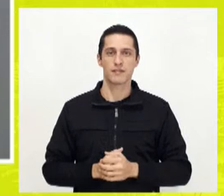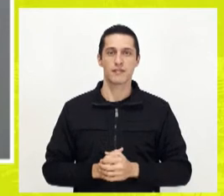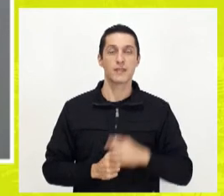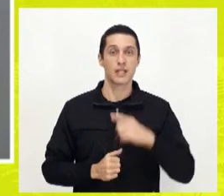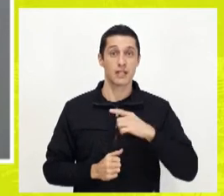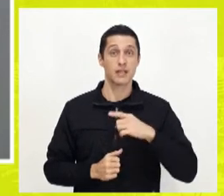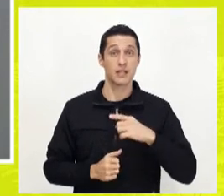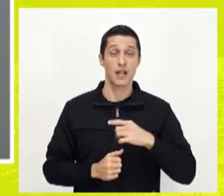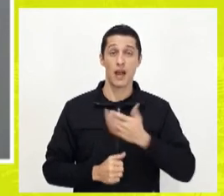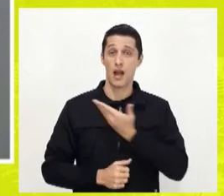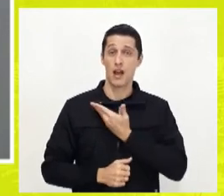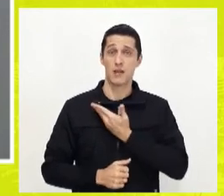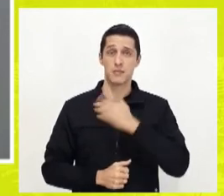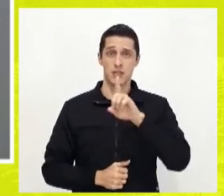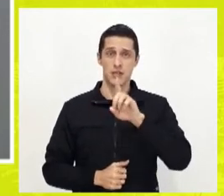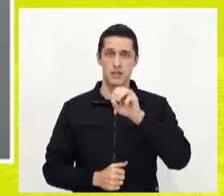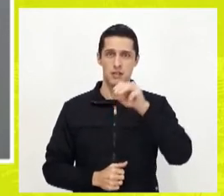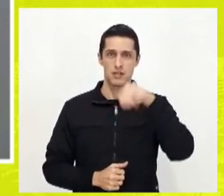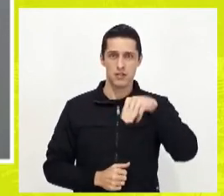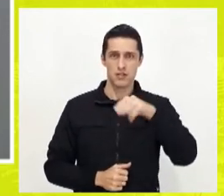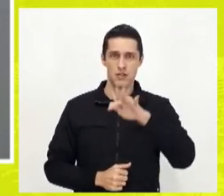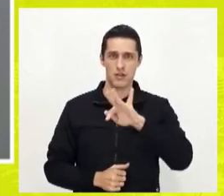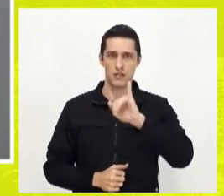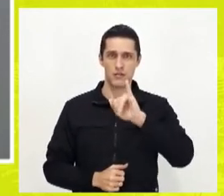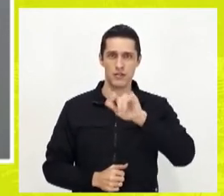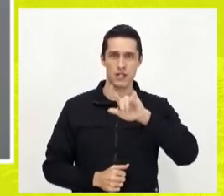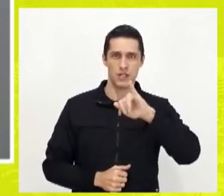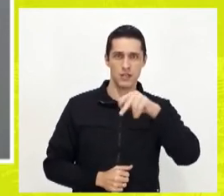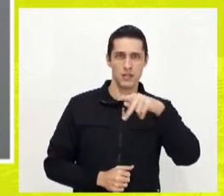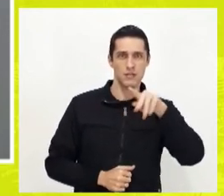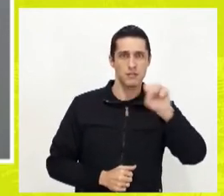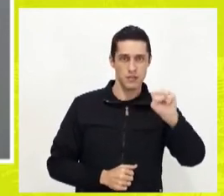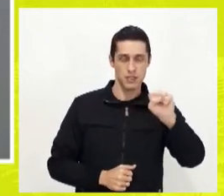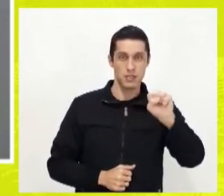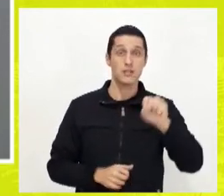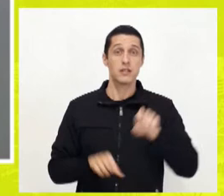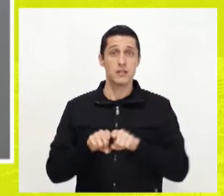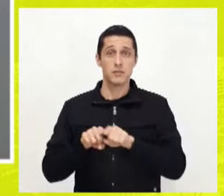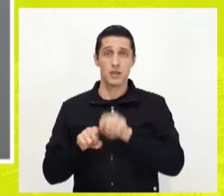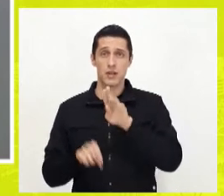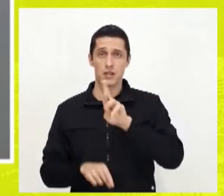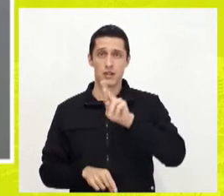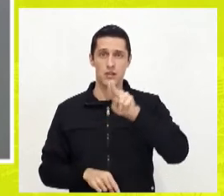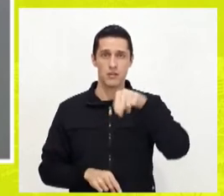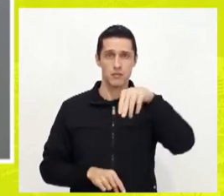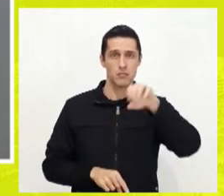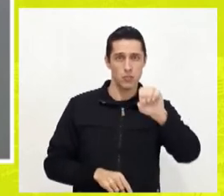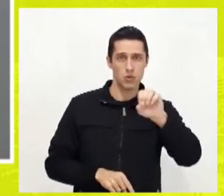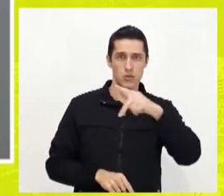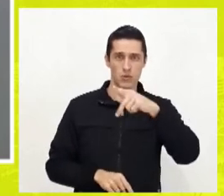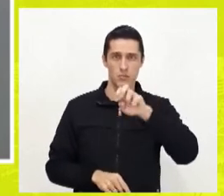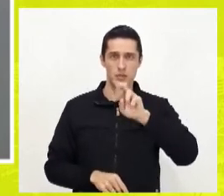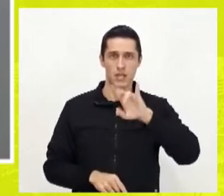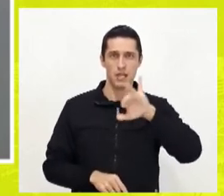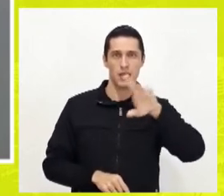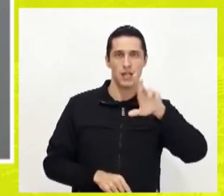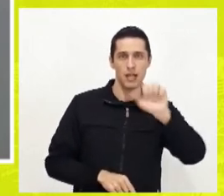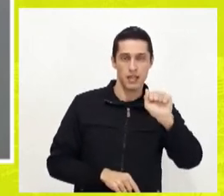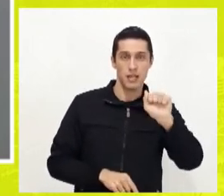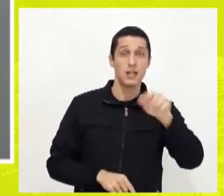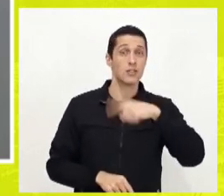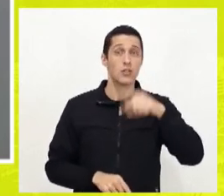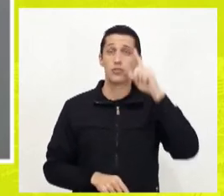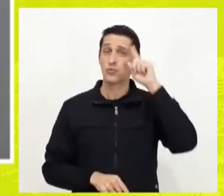my colleague john phillips and bruno pereira we don't have a whole lot of information on where they are in the